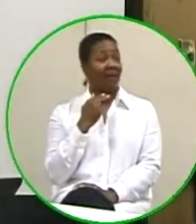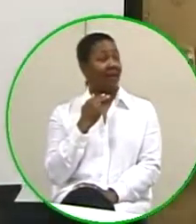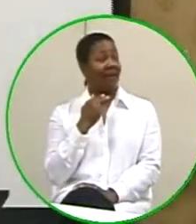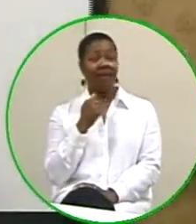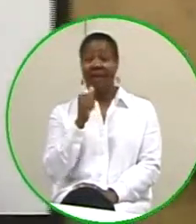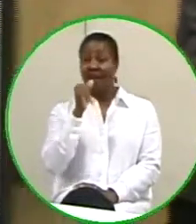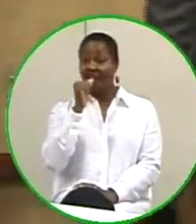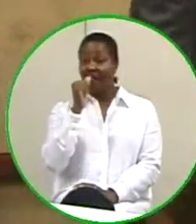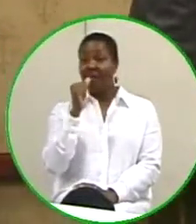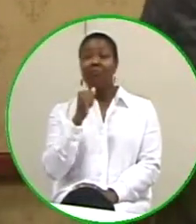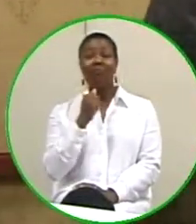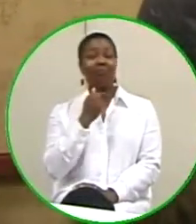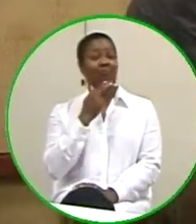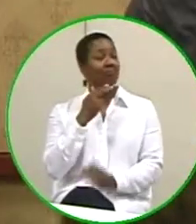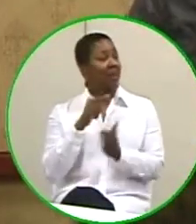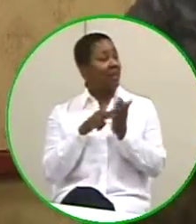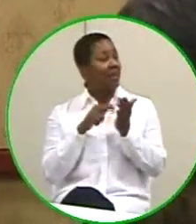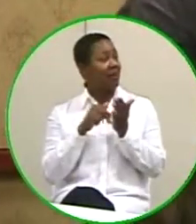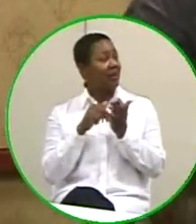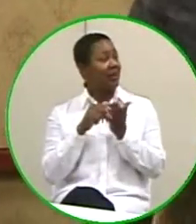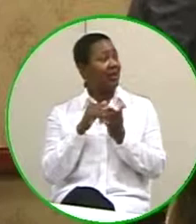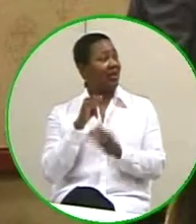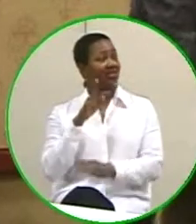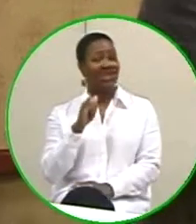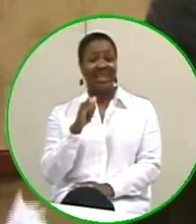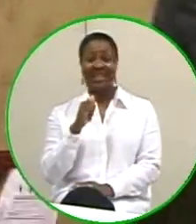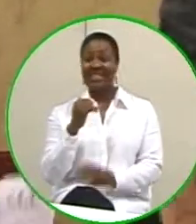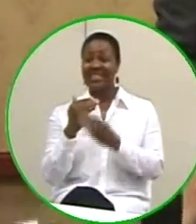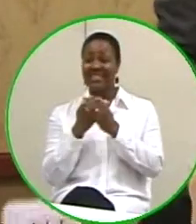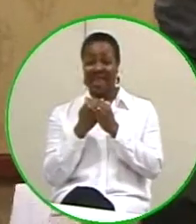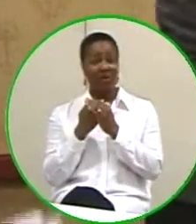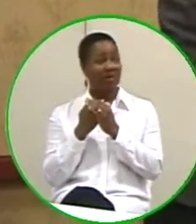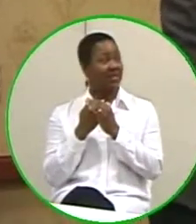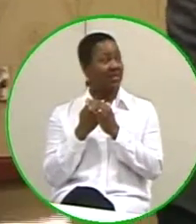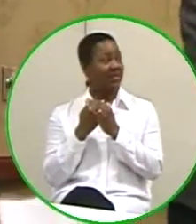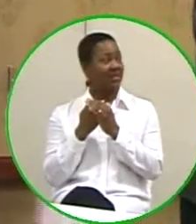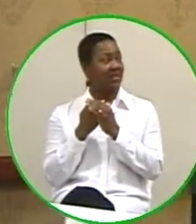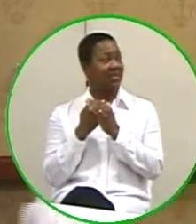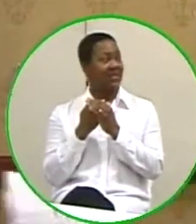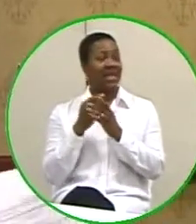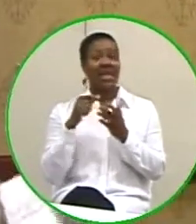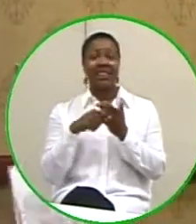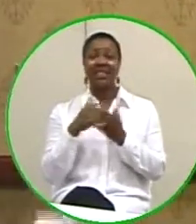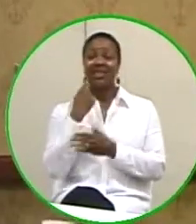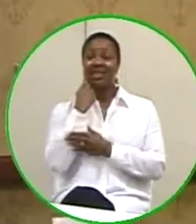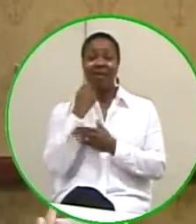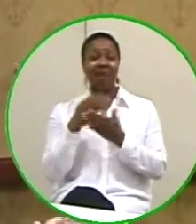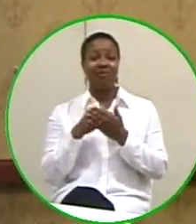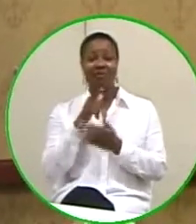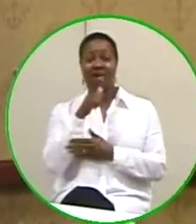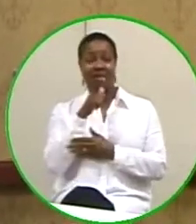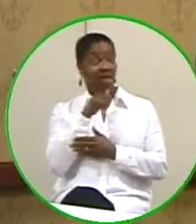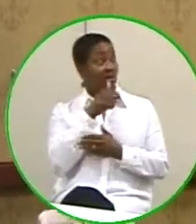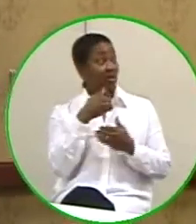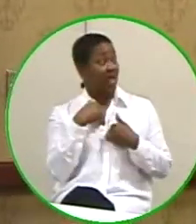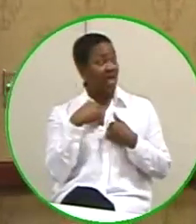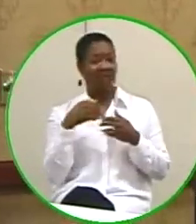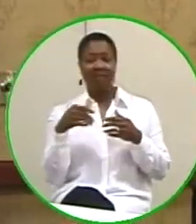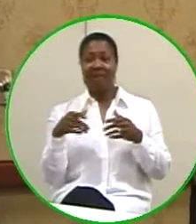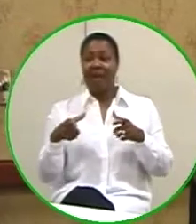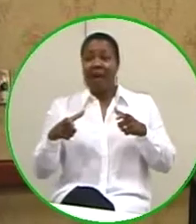It just so happens that this comes before lunch. You will have a